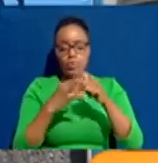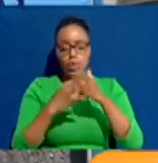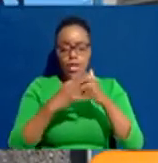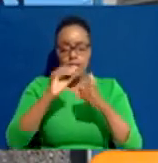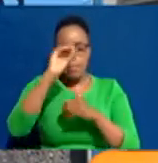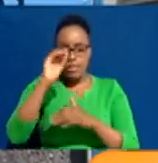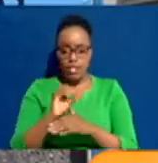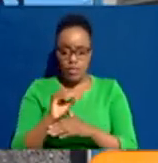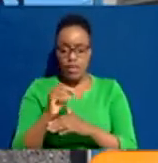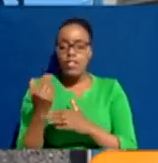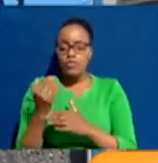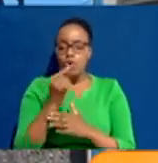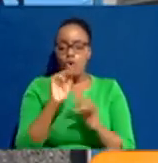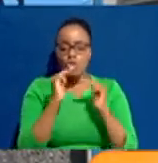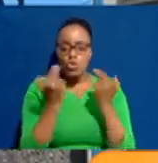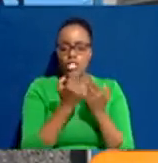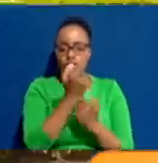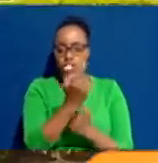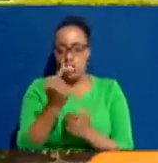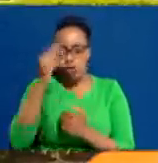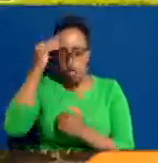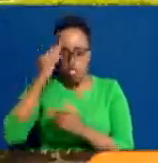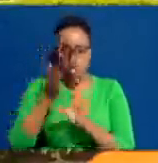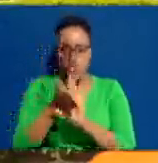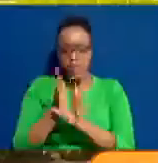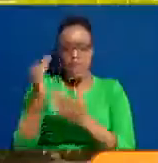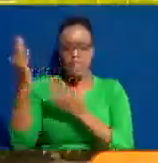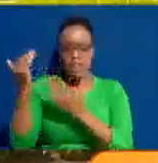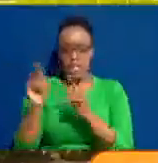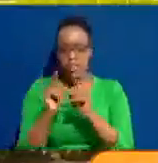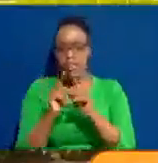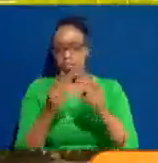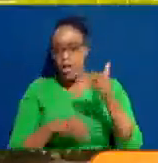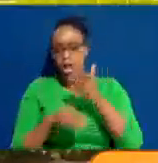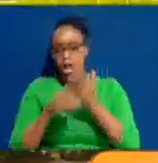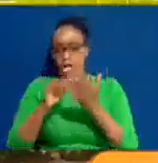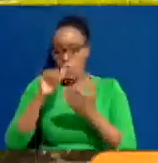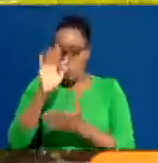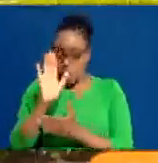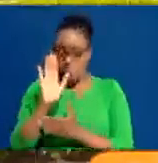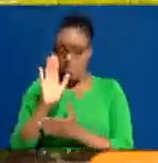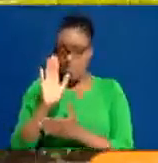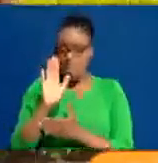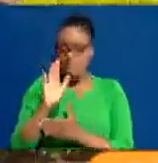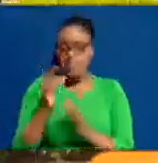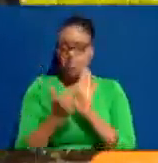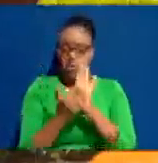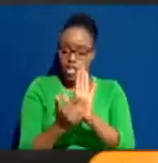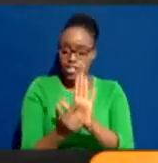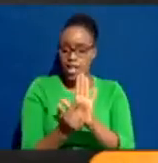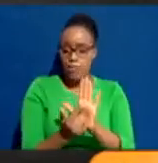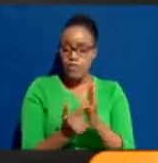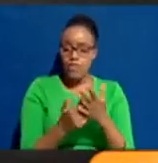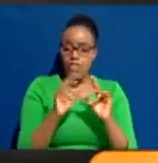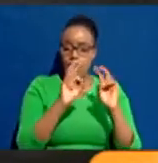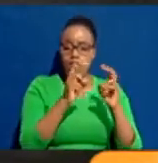of the unit cost per student, with the withdrawal expected to balloon university fees tenfold. For example, a